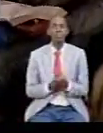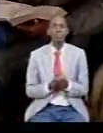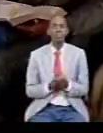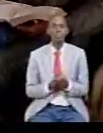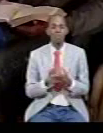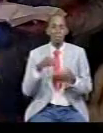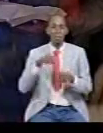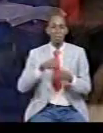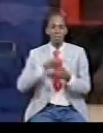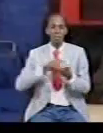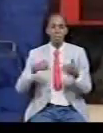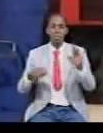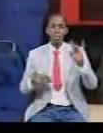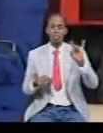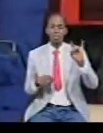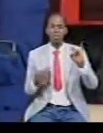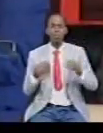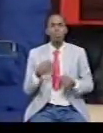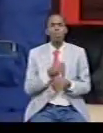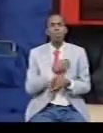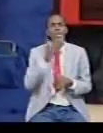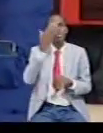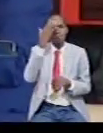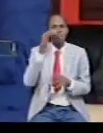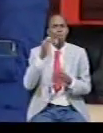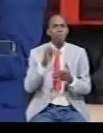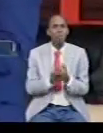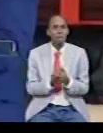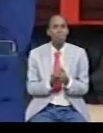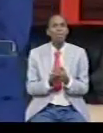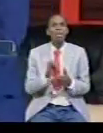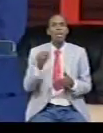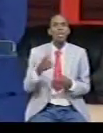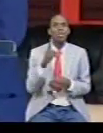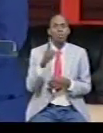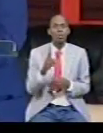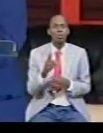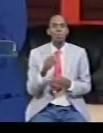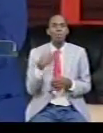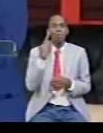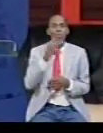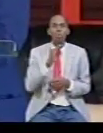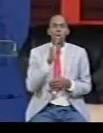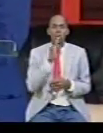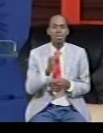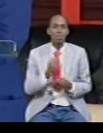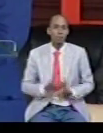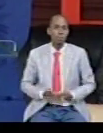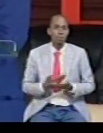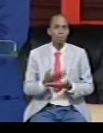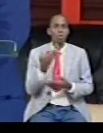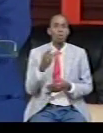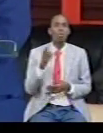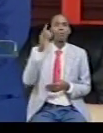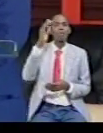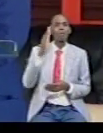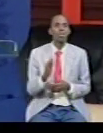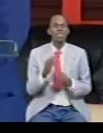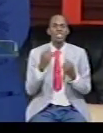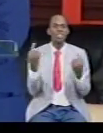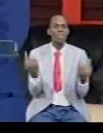Verse 18, we know that whosoever is born of God sinneth